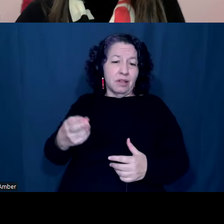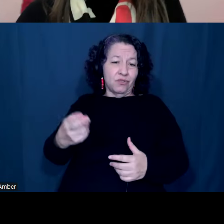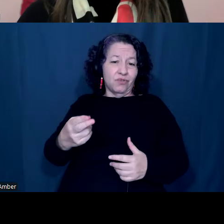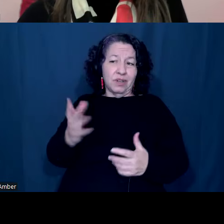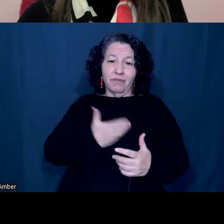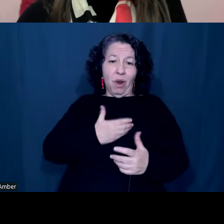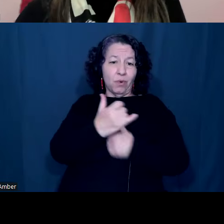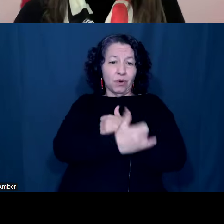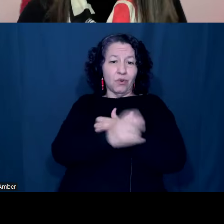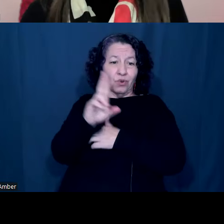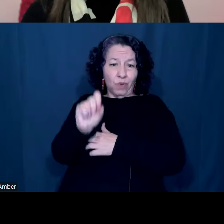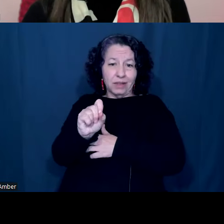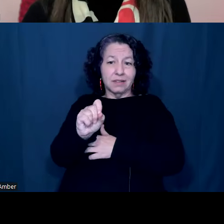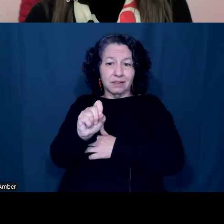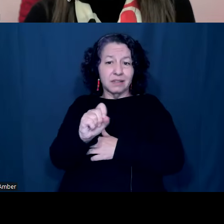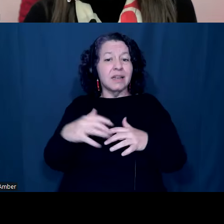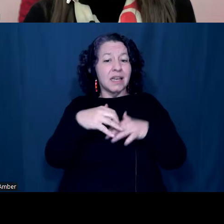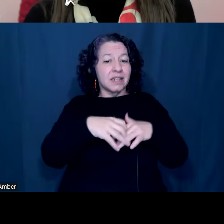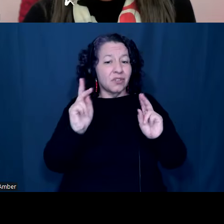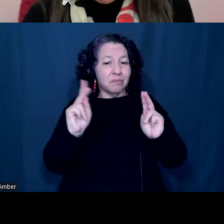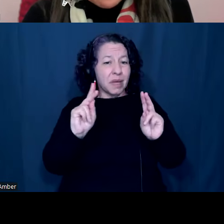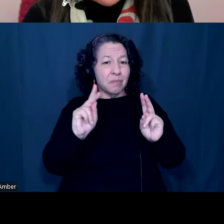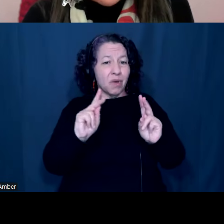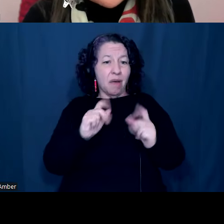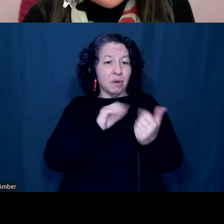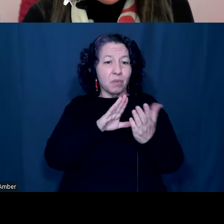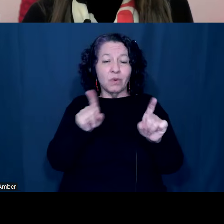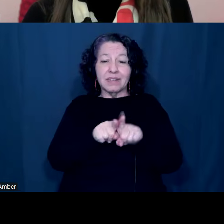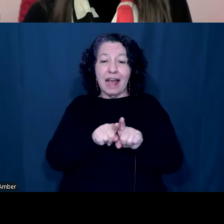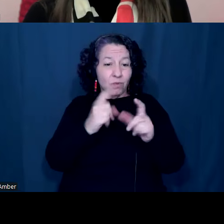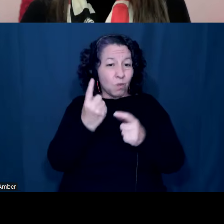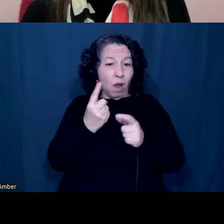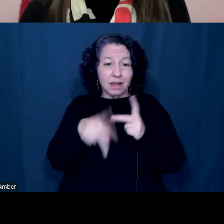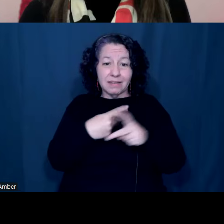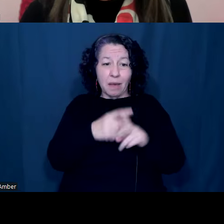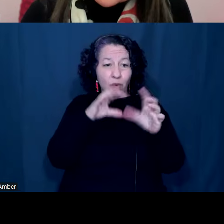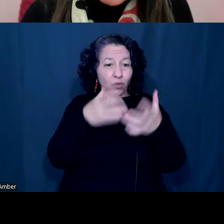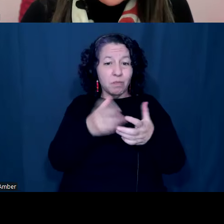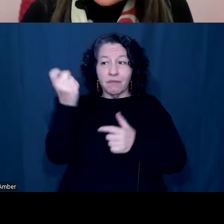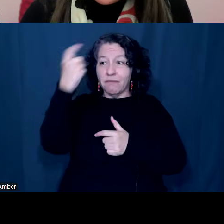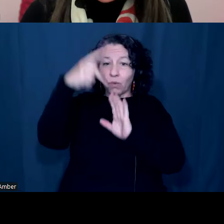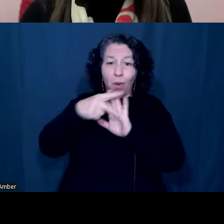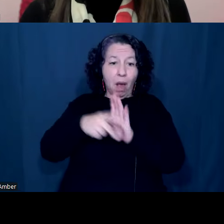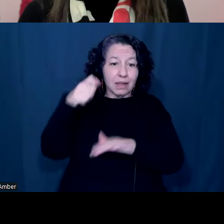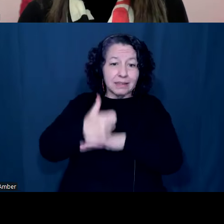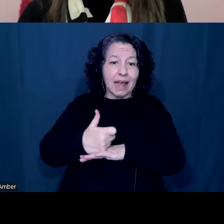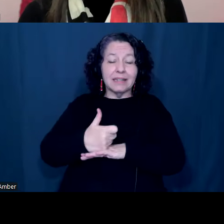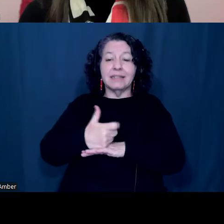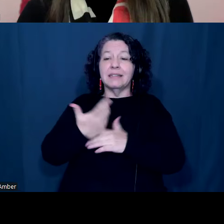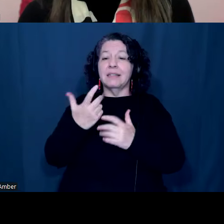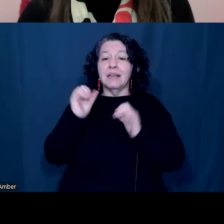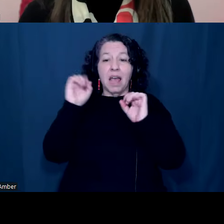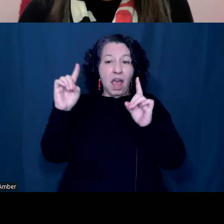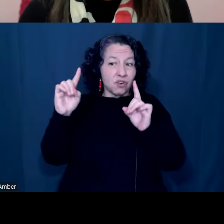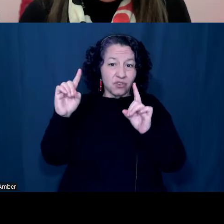been treated as a single group by federal policy, by academic disciplines, by